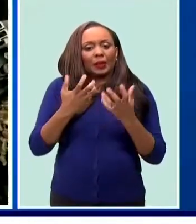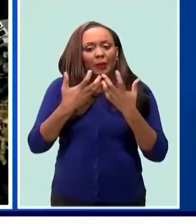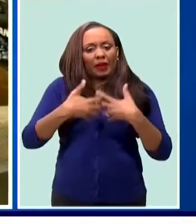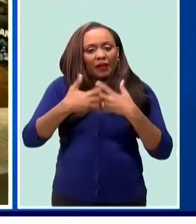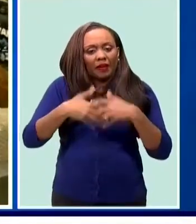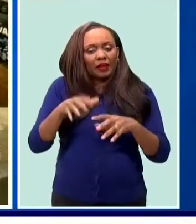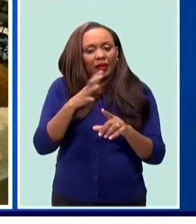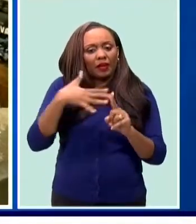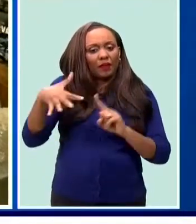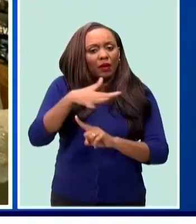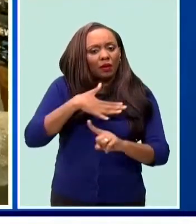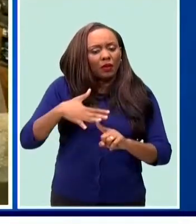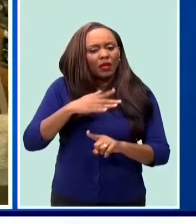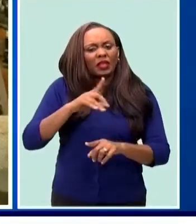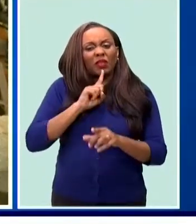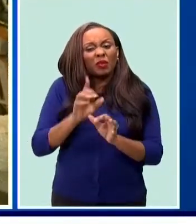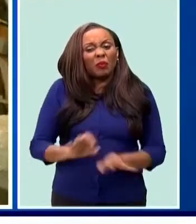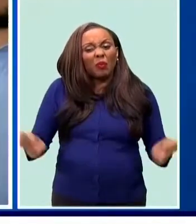is pivotal.